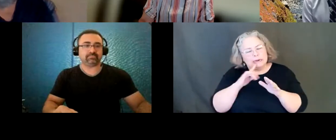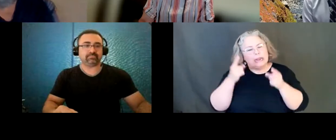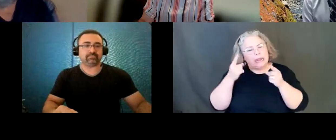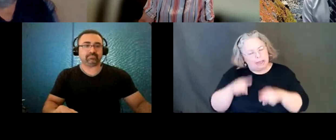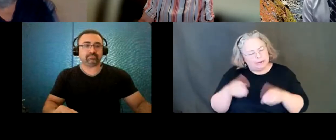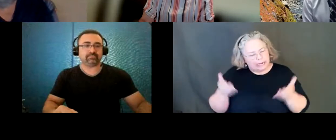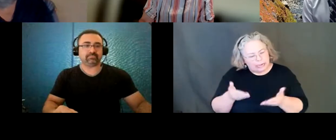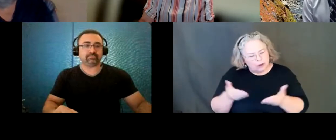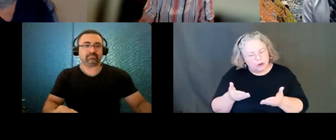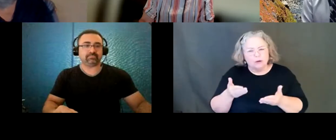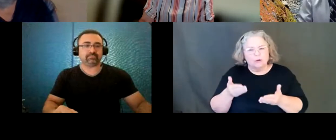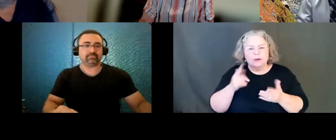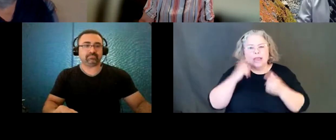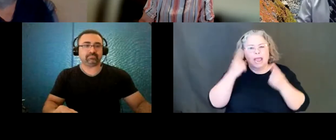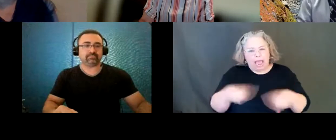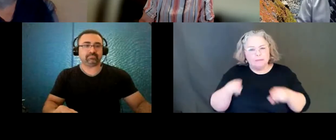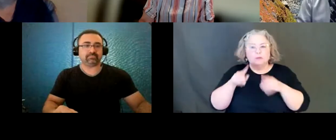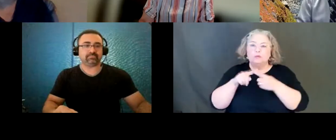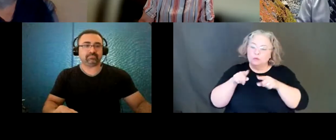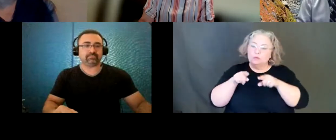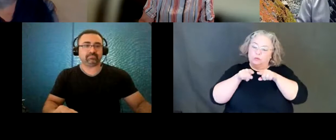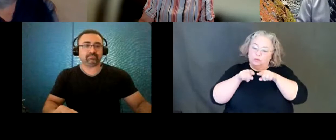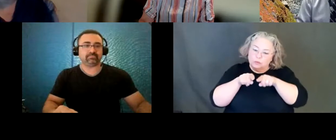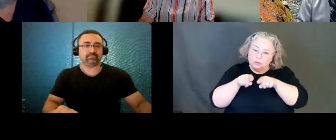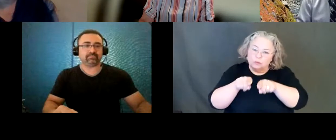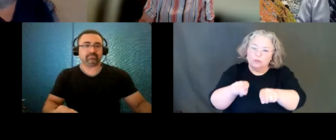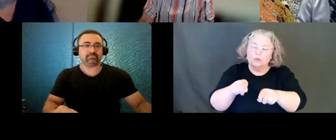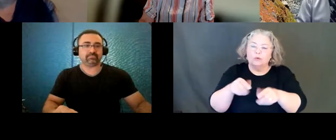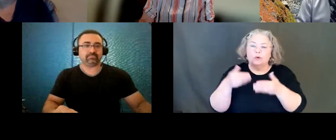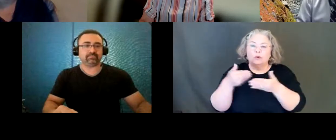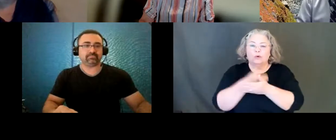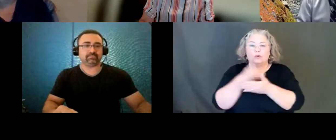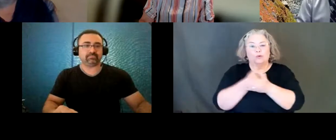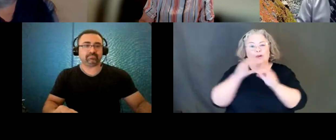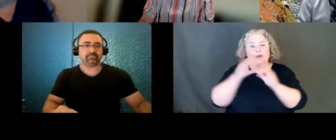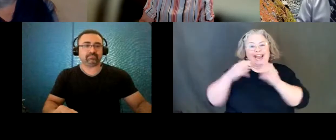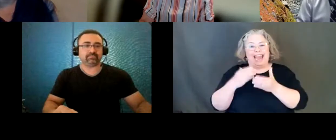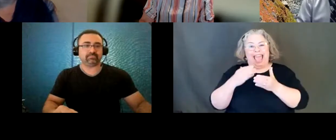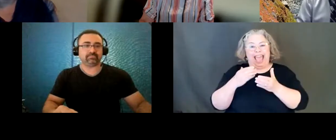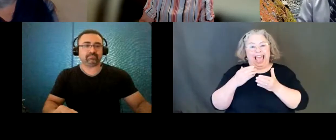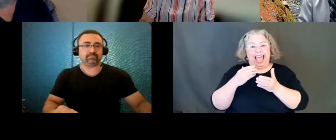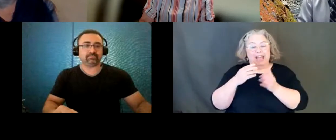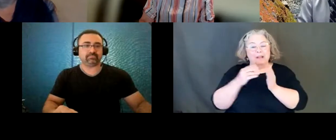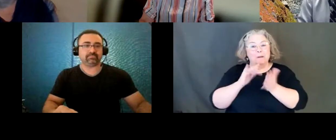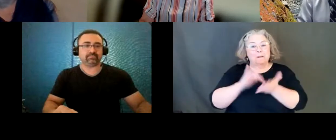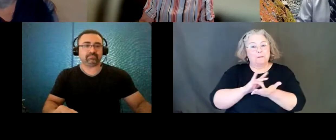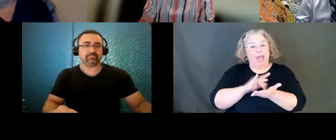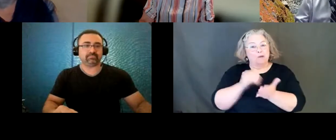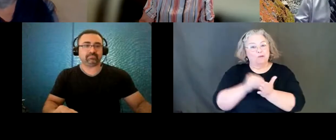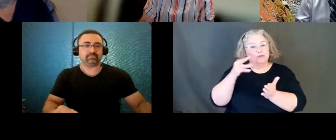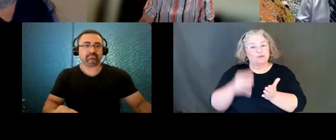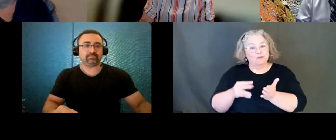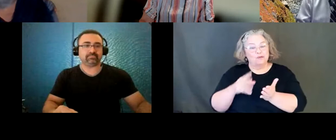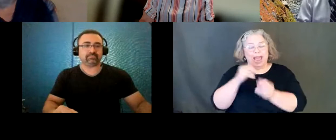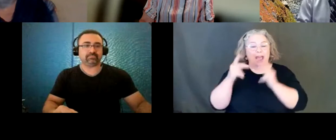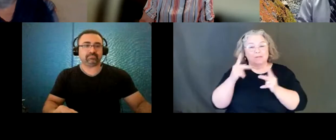it happens to coincide with when the new classes of medical students and residents and all these other people come in. And